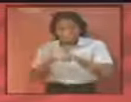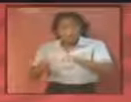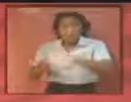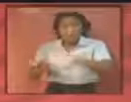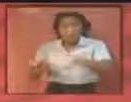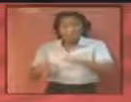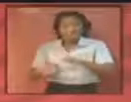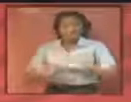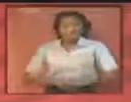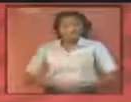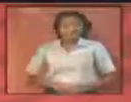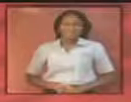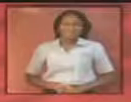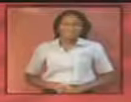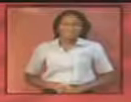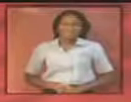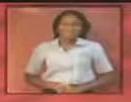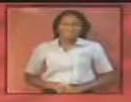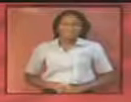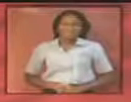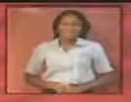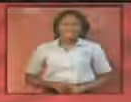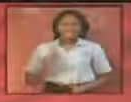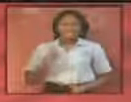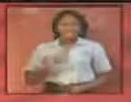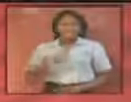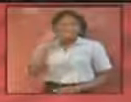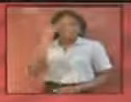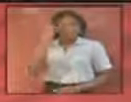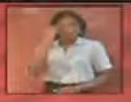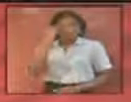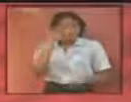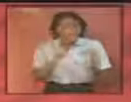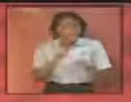that is thought to affect vaccine efficacy in